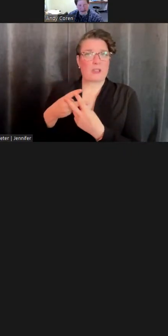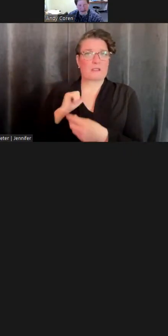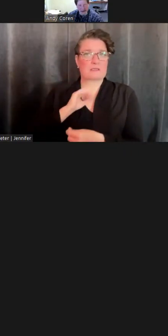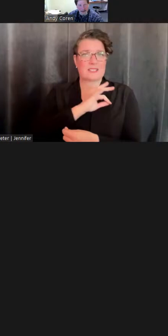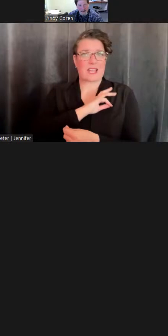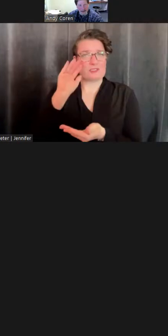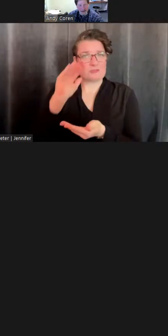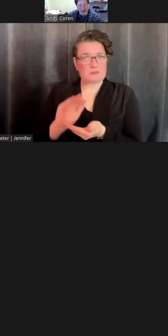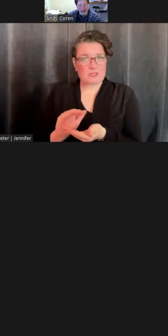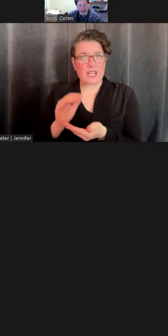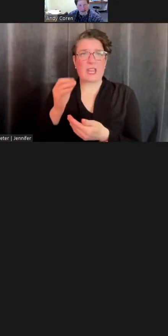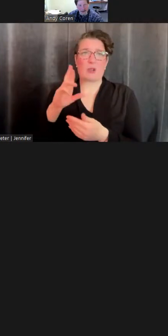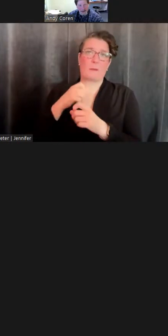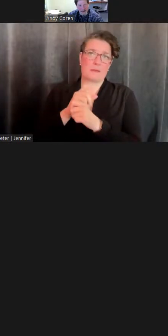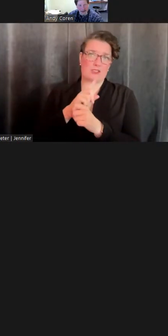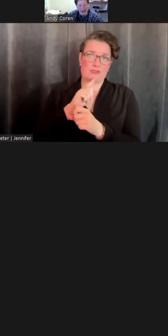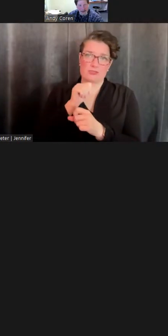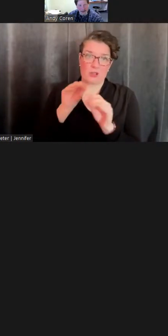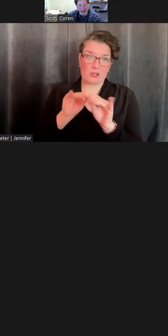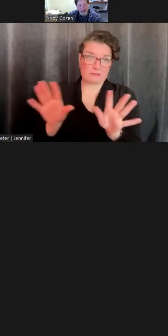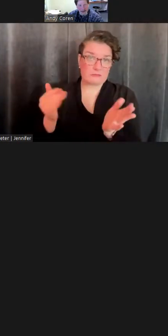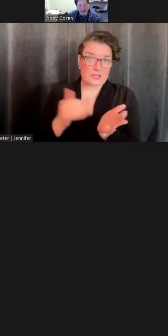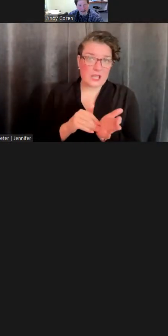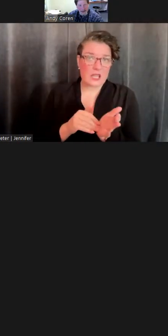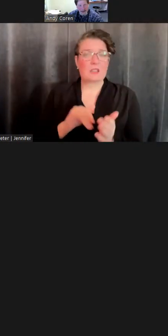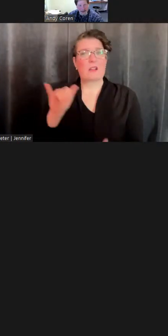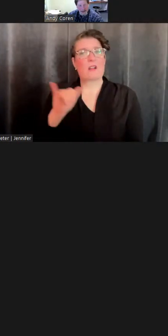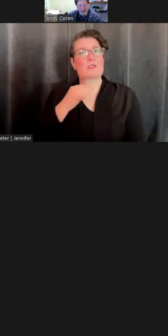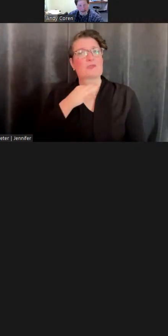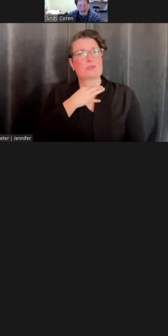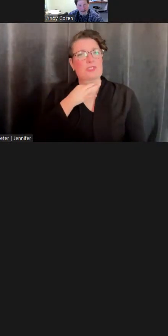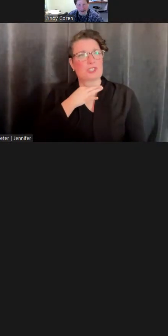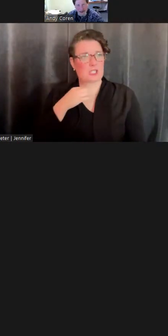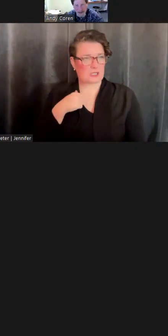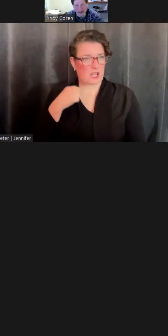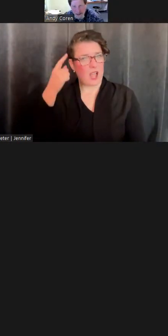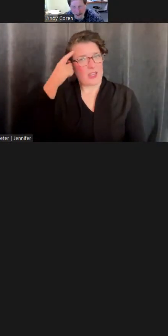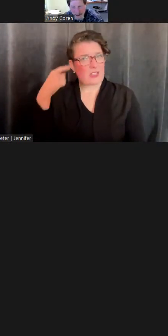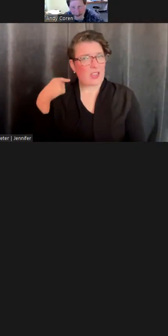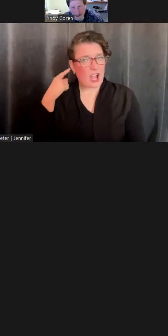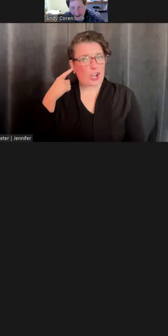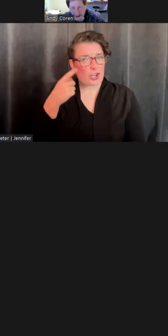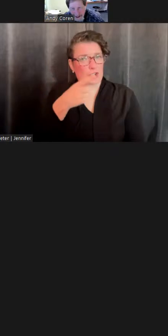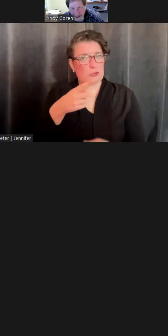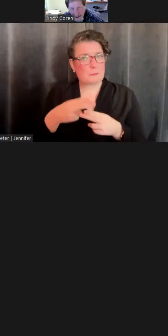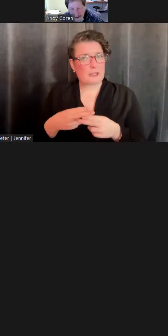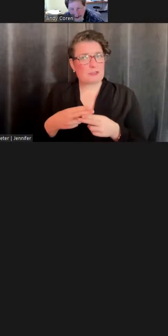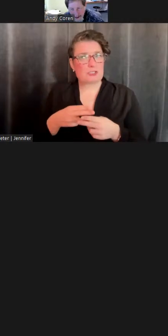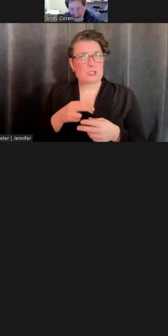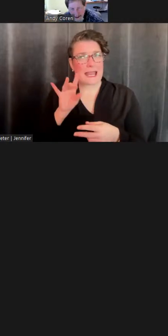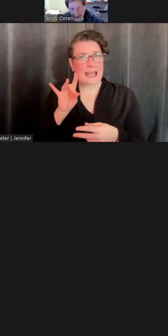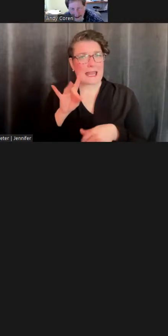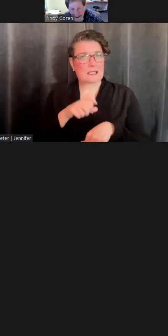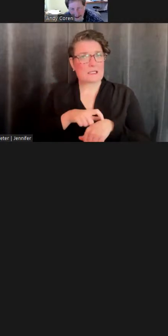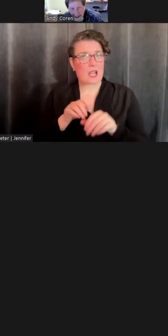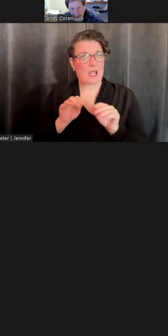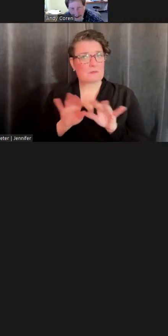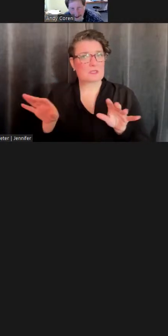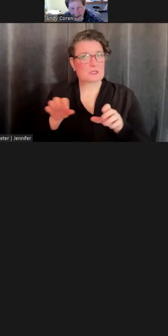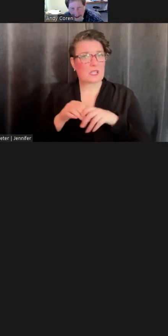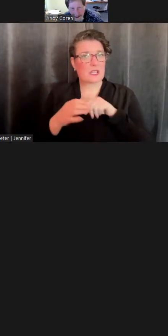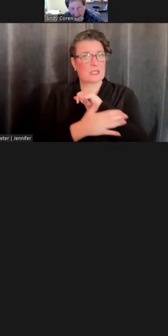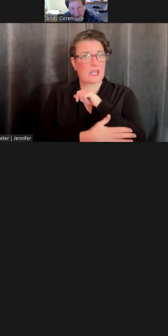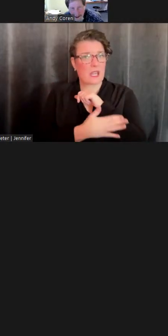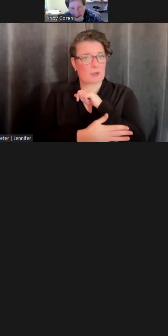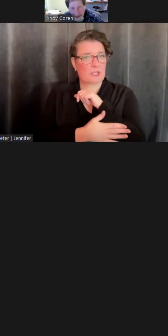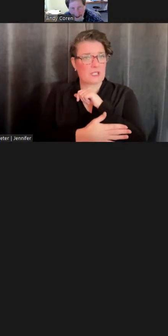outbreaks. Also curious on that. I think I heard this correctly that Dr. Coren, you mentioned there were 8 outbreaks in the county and there was